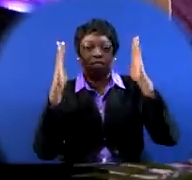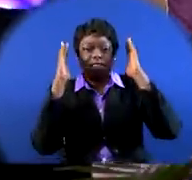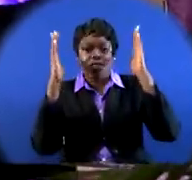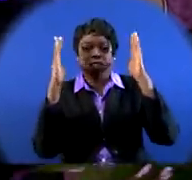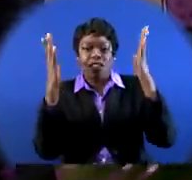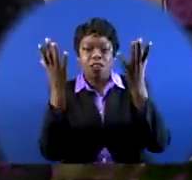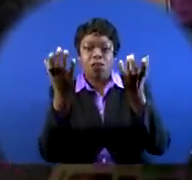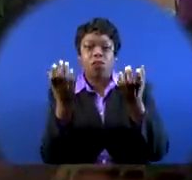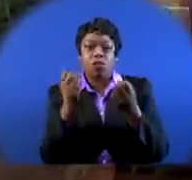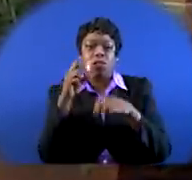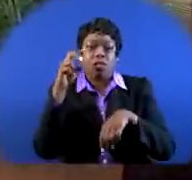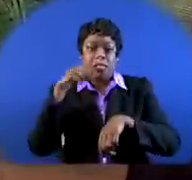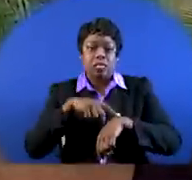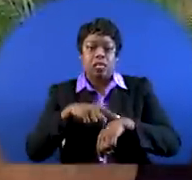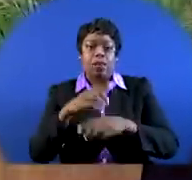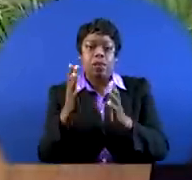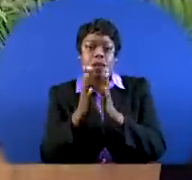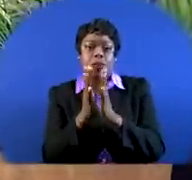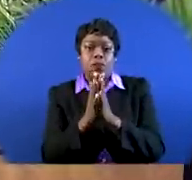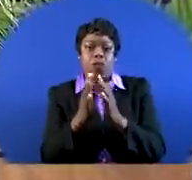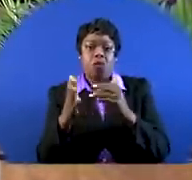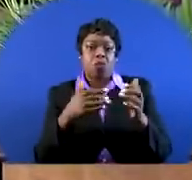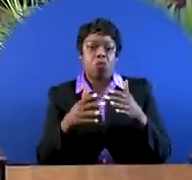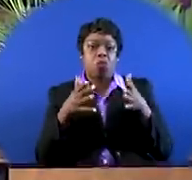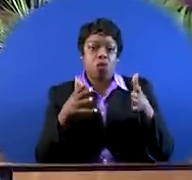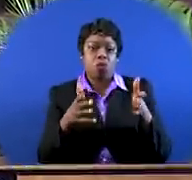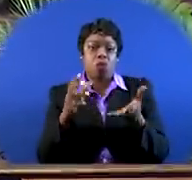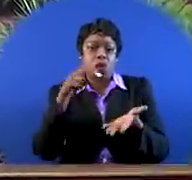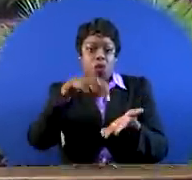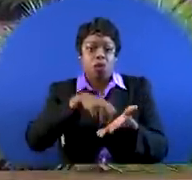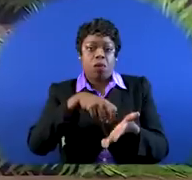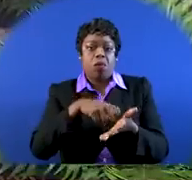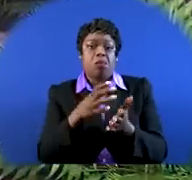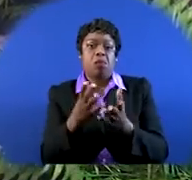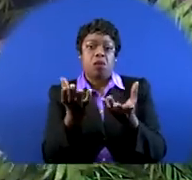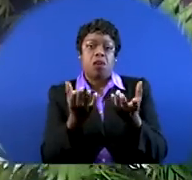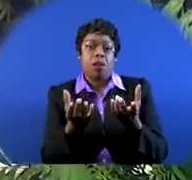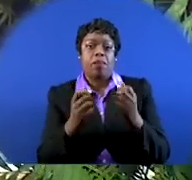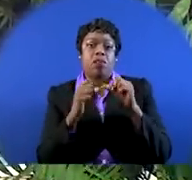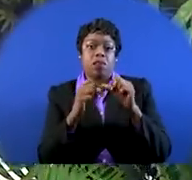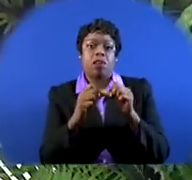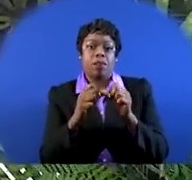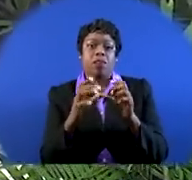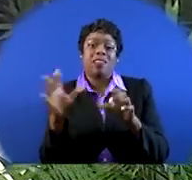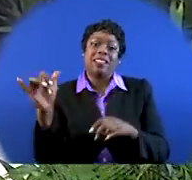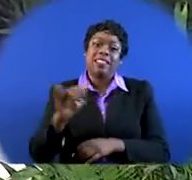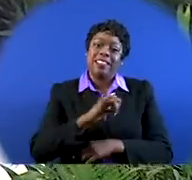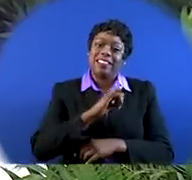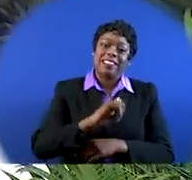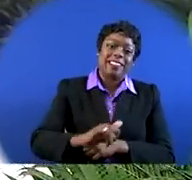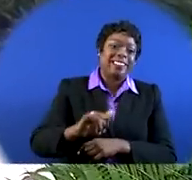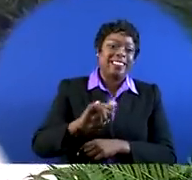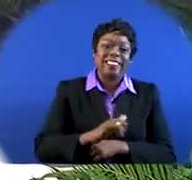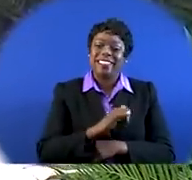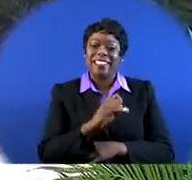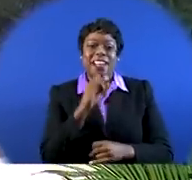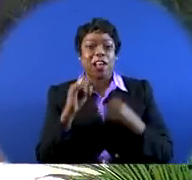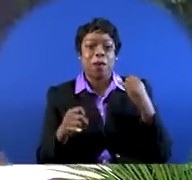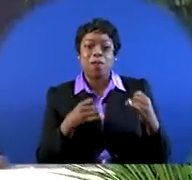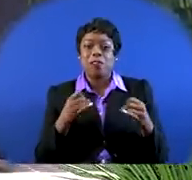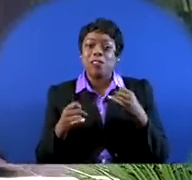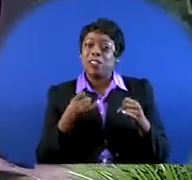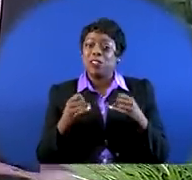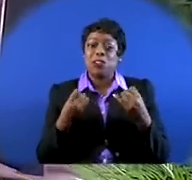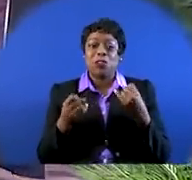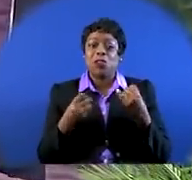Take your prayer posture, because we're going to talk to the Lord for a minute. Come on, keep the same joy and excitement